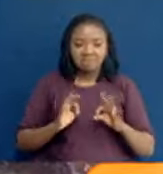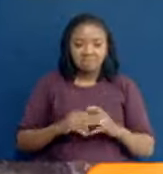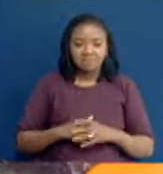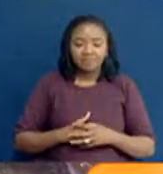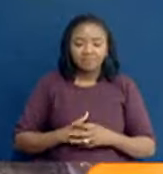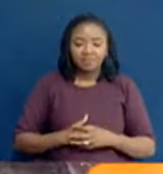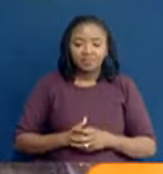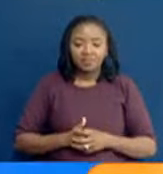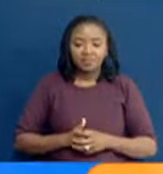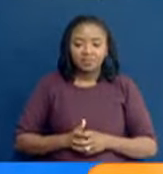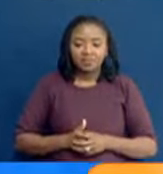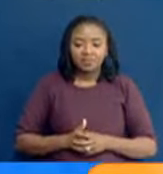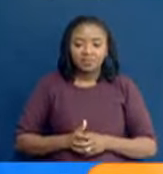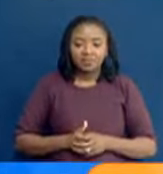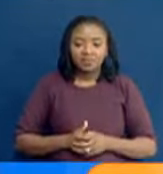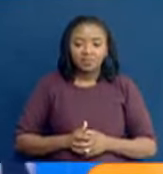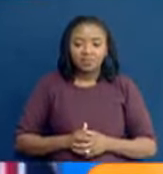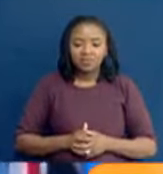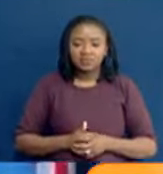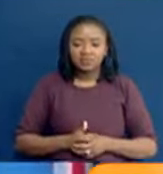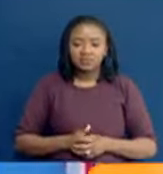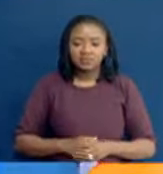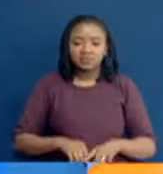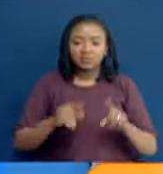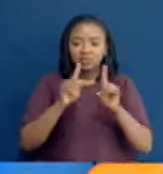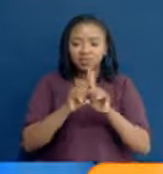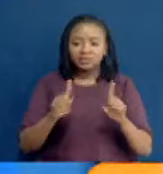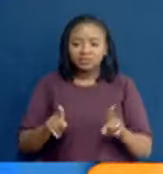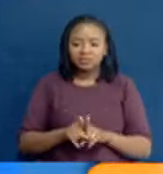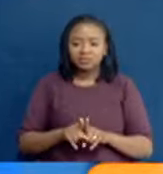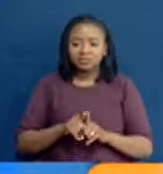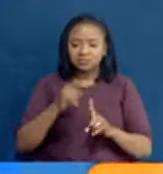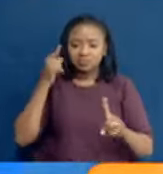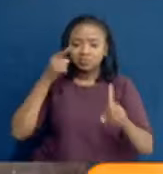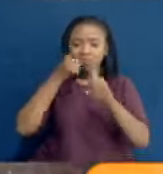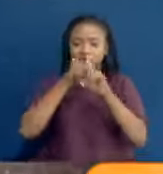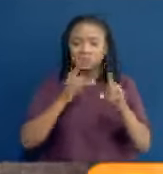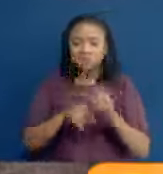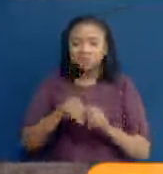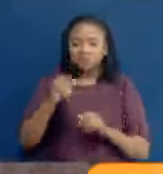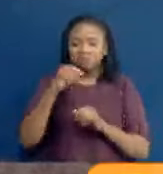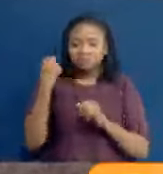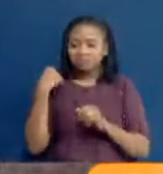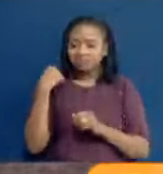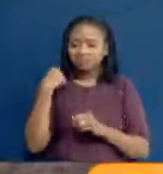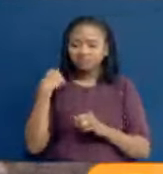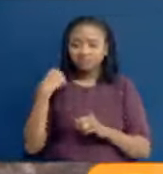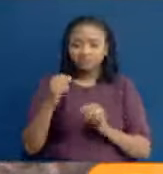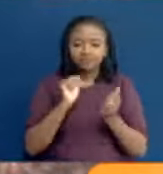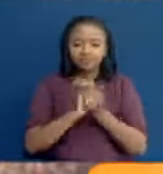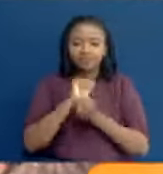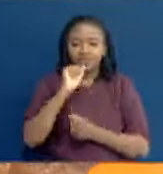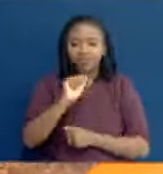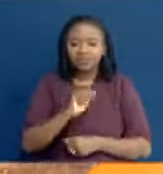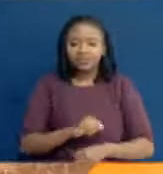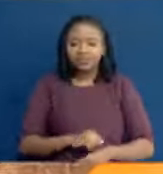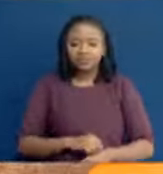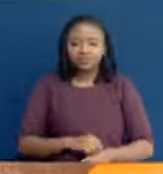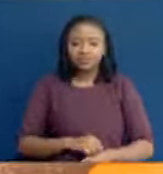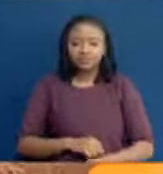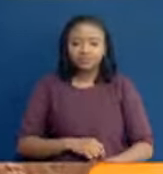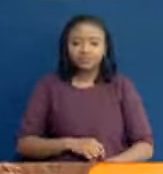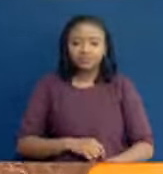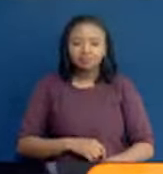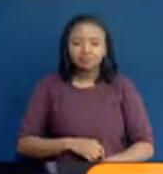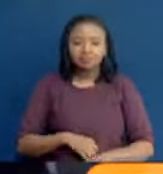in line with United Nations Sustainable Goal number 15, champion for resilience-oriented conservation. With